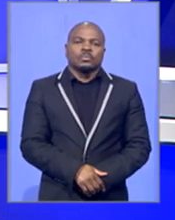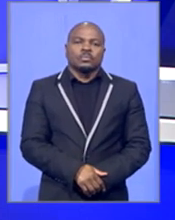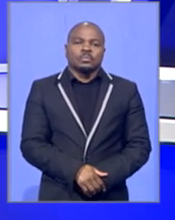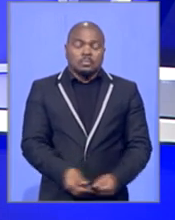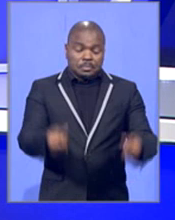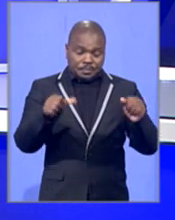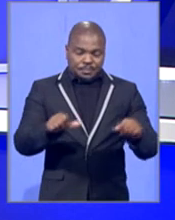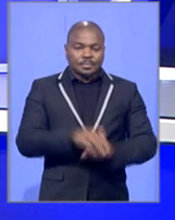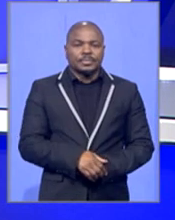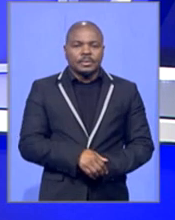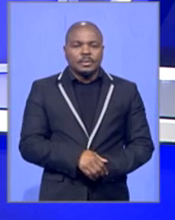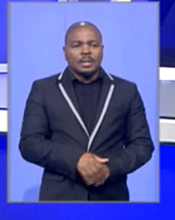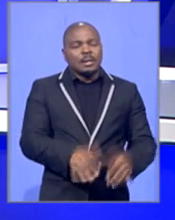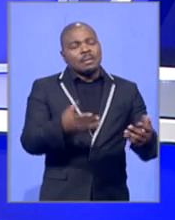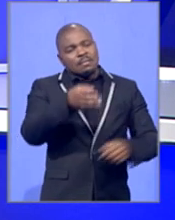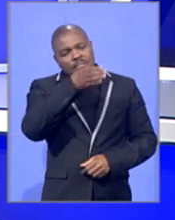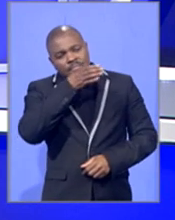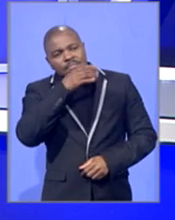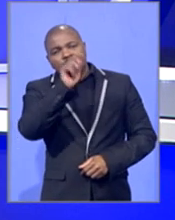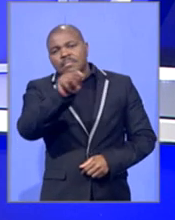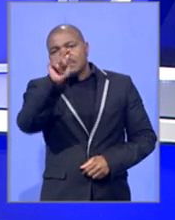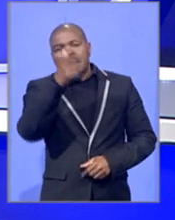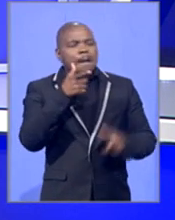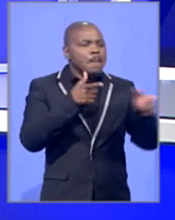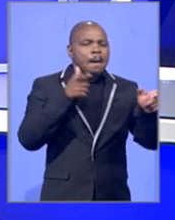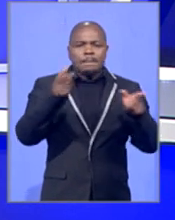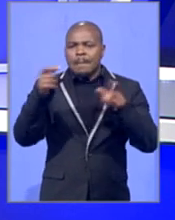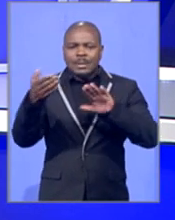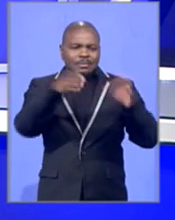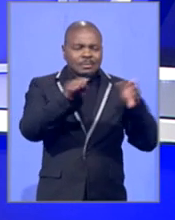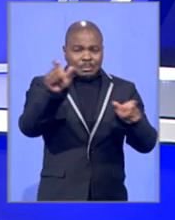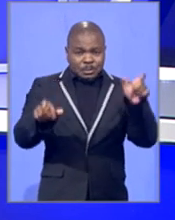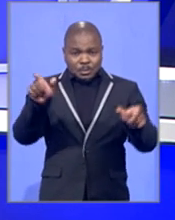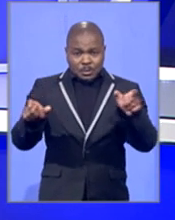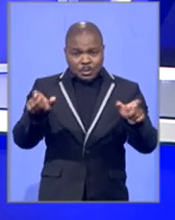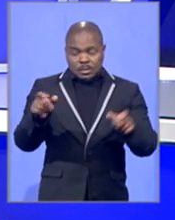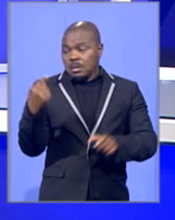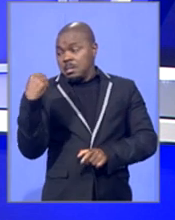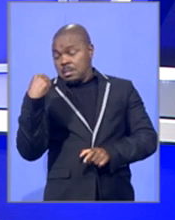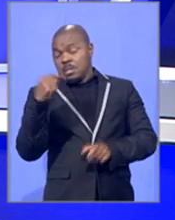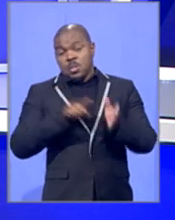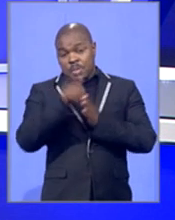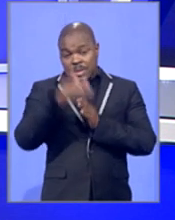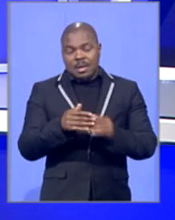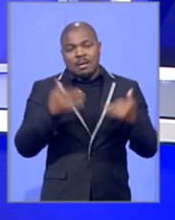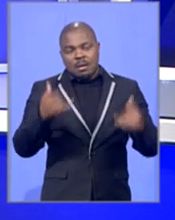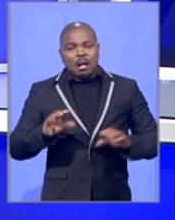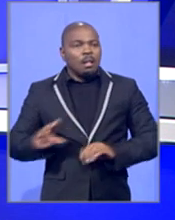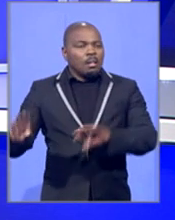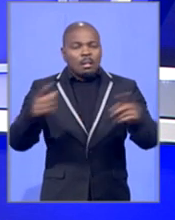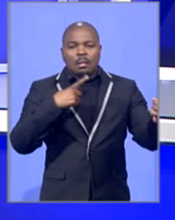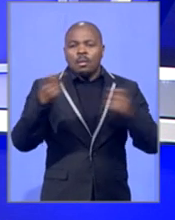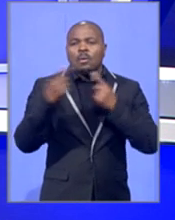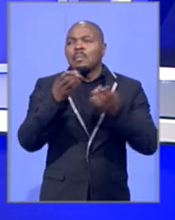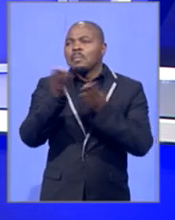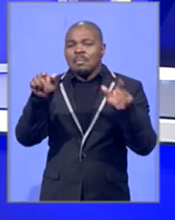go sa lebjalo go bolawa ga batho ditiragalong tse mmalwa tsa go thuntsha di-taverneng malobanyana mo di tsositse dipolelo di